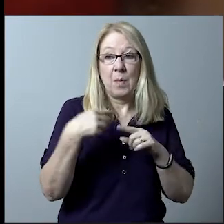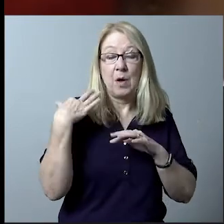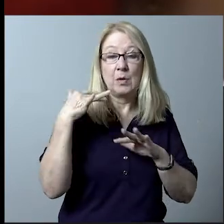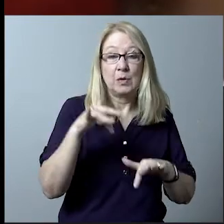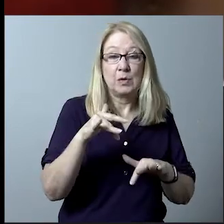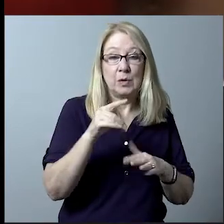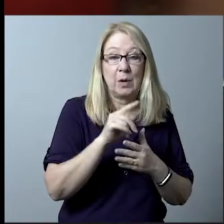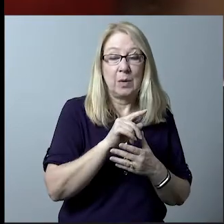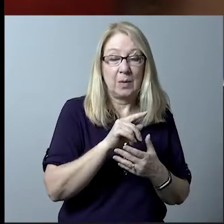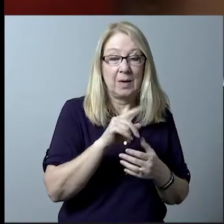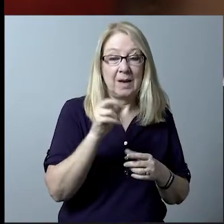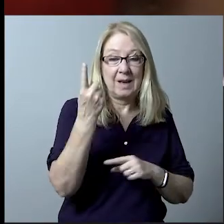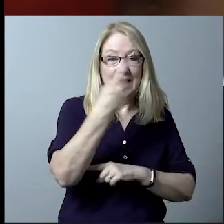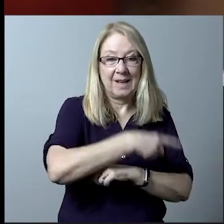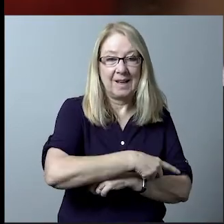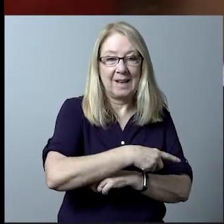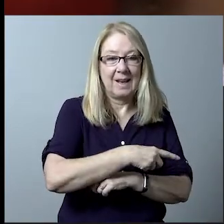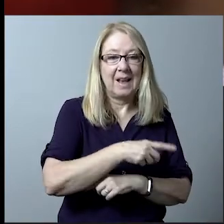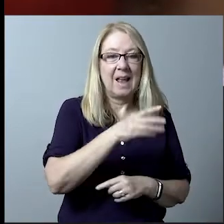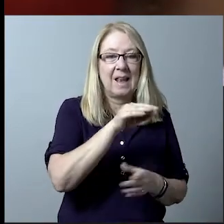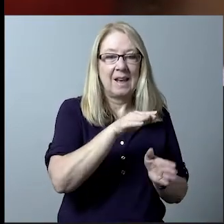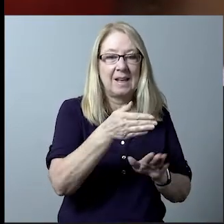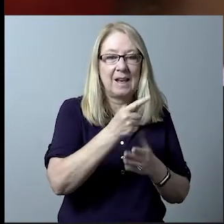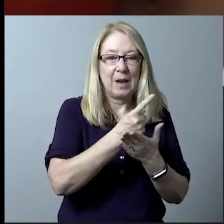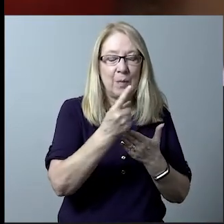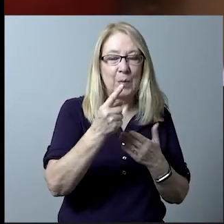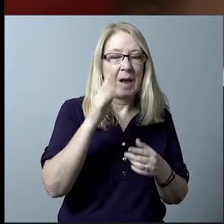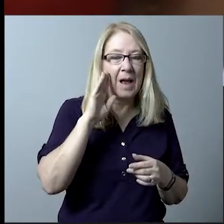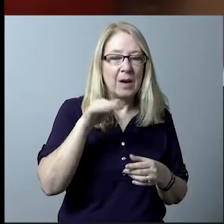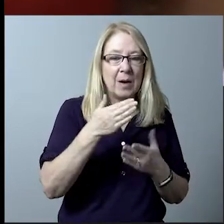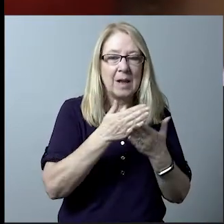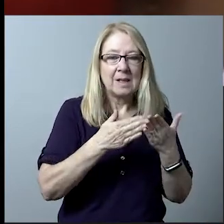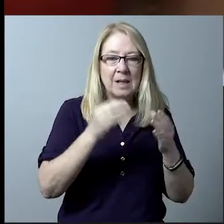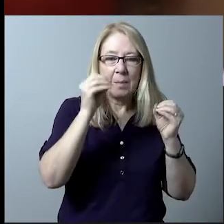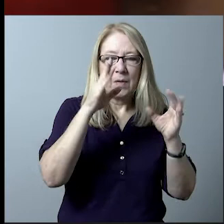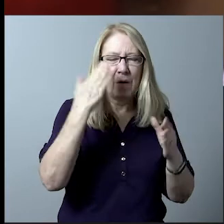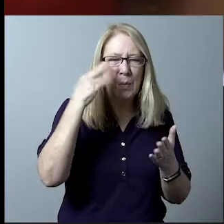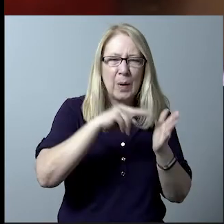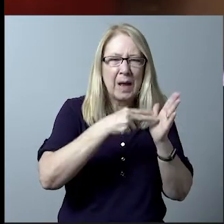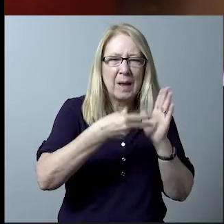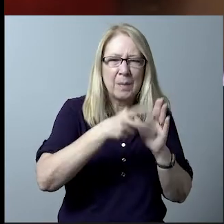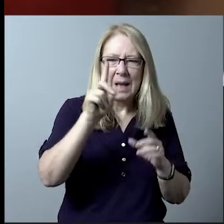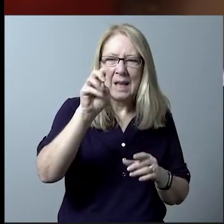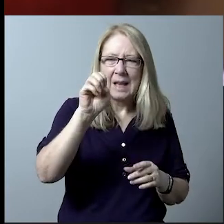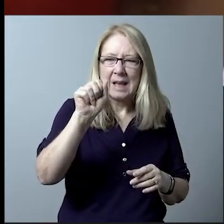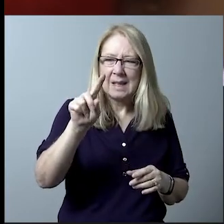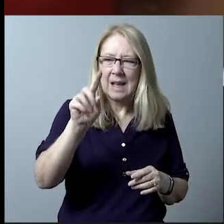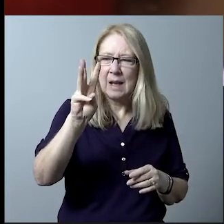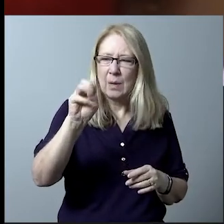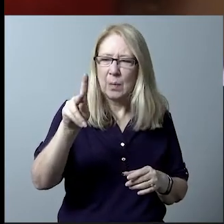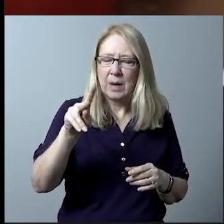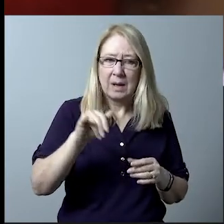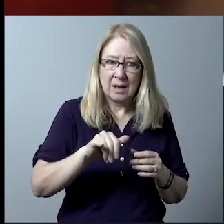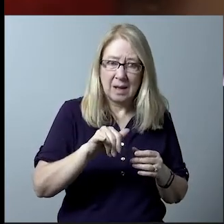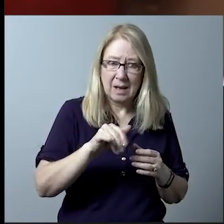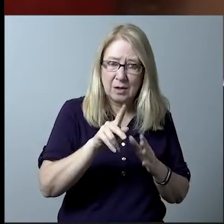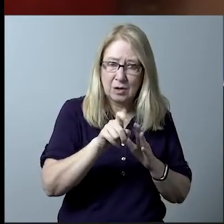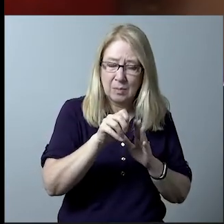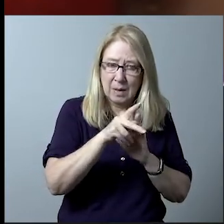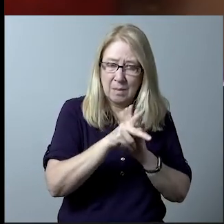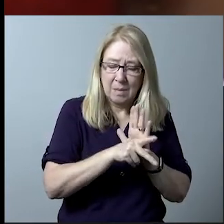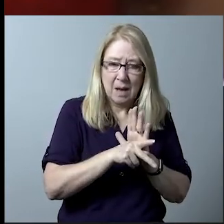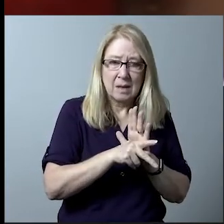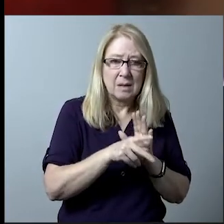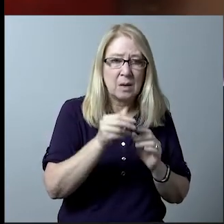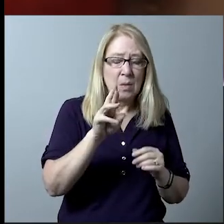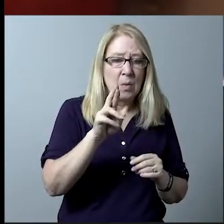related to snow days and dead week. Faculty talk about dead week, but I've heard that some faculty don't know what it is.